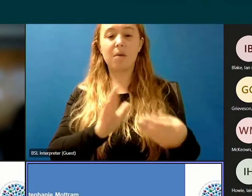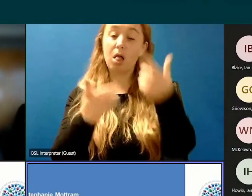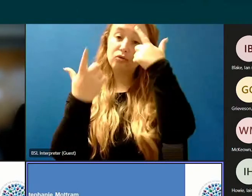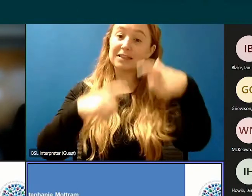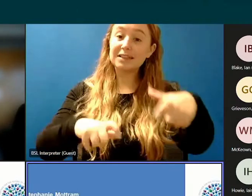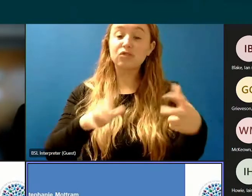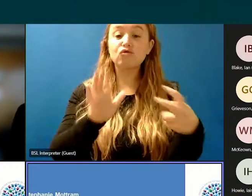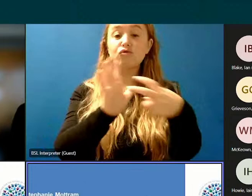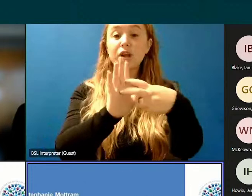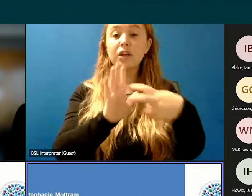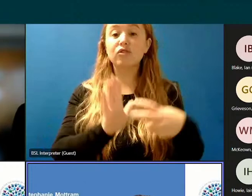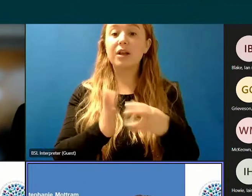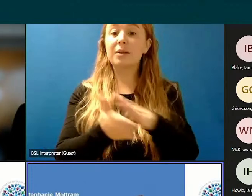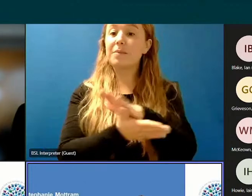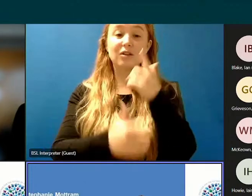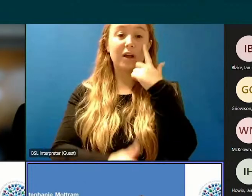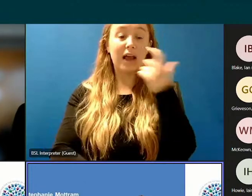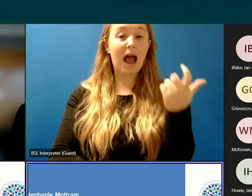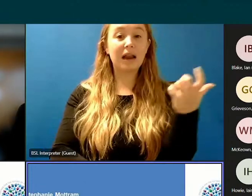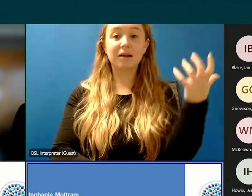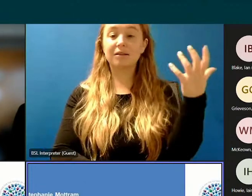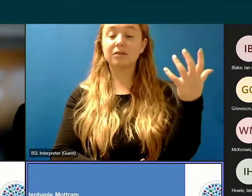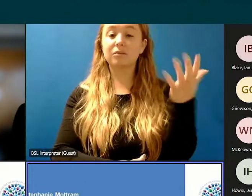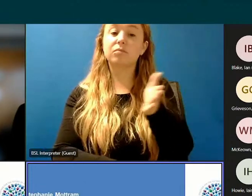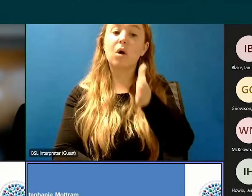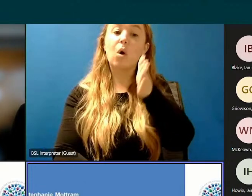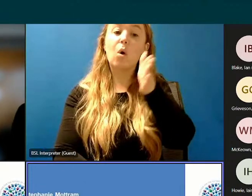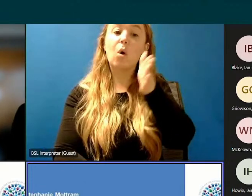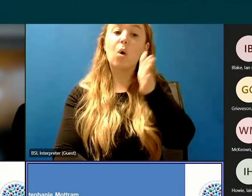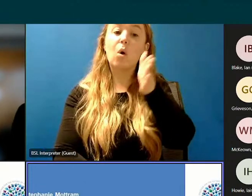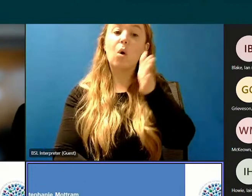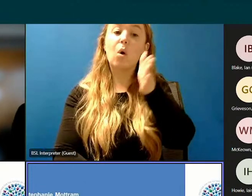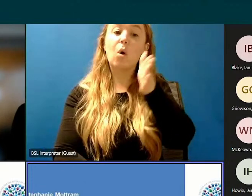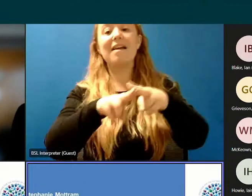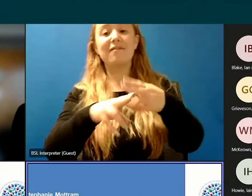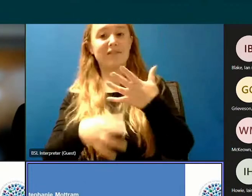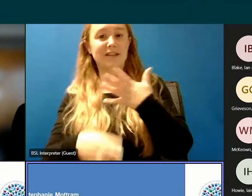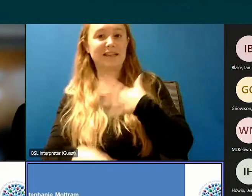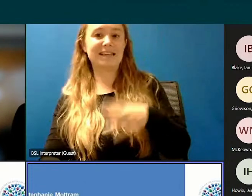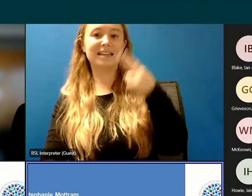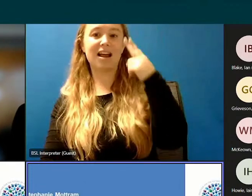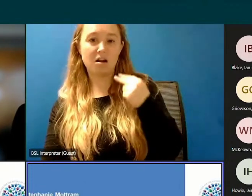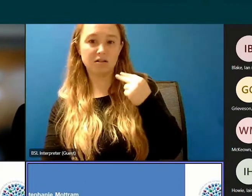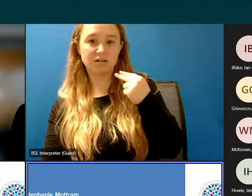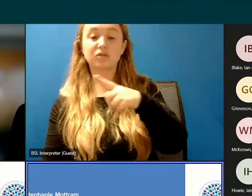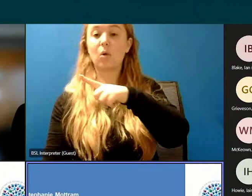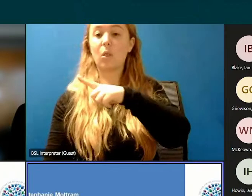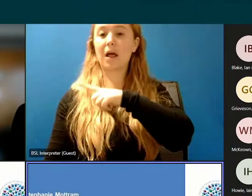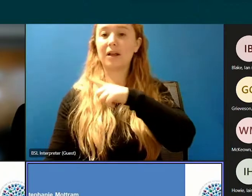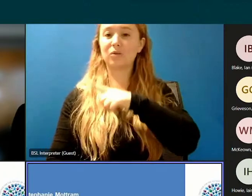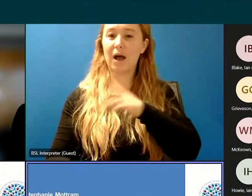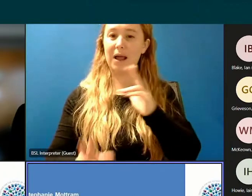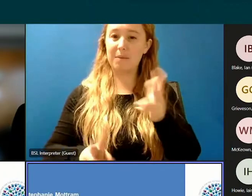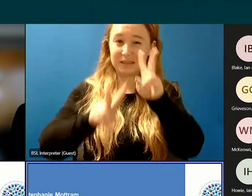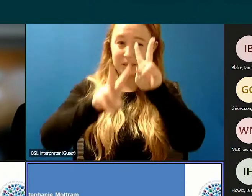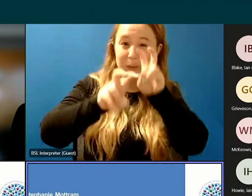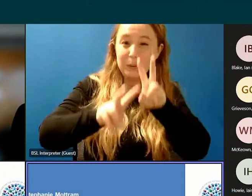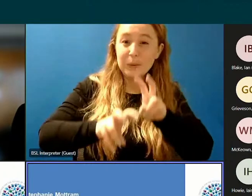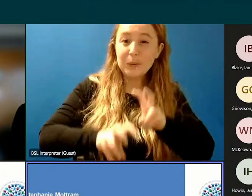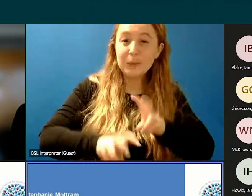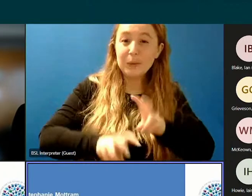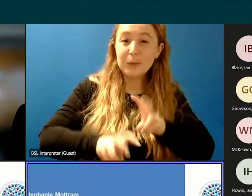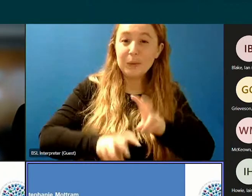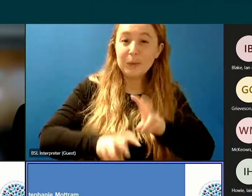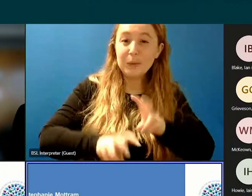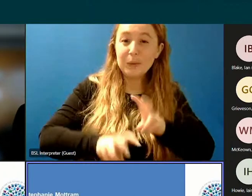which means you can't place somebody there that's got a nursing need. So the whole idea behind looking at the care home strategy is that we need to work